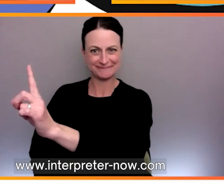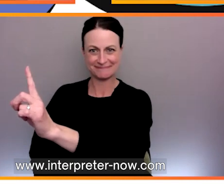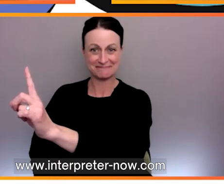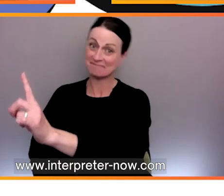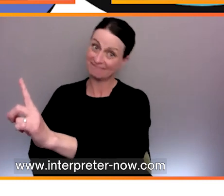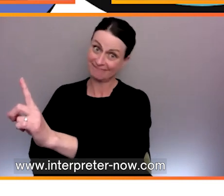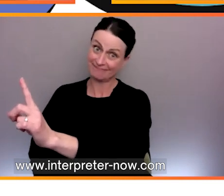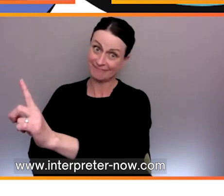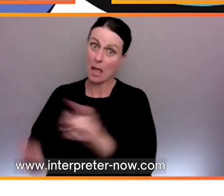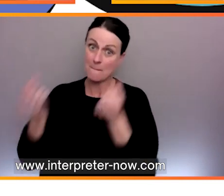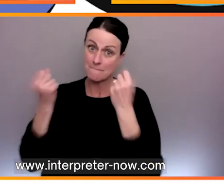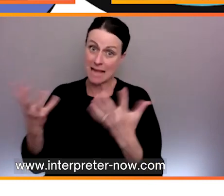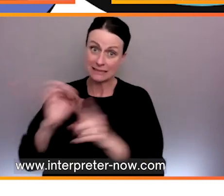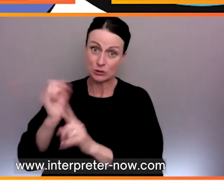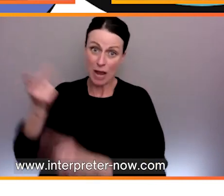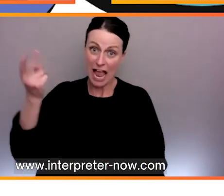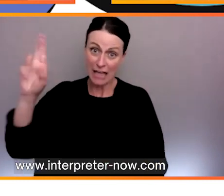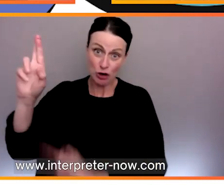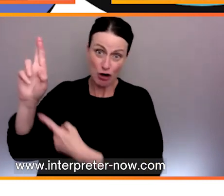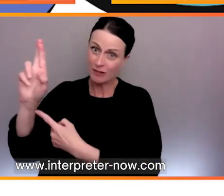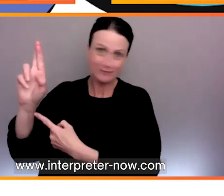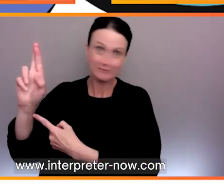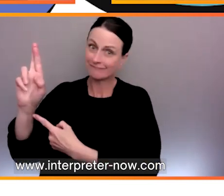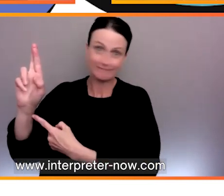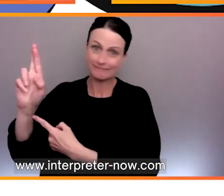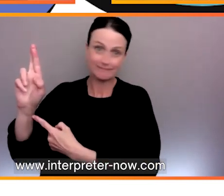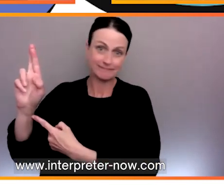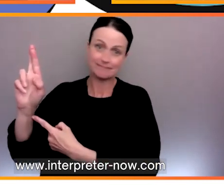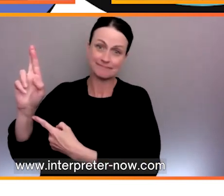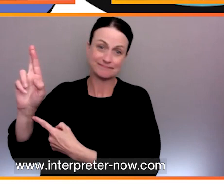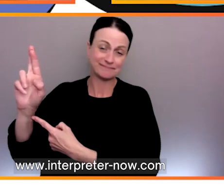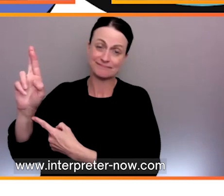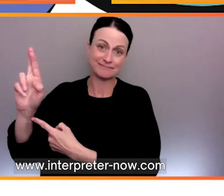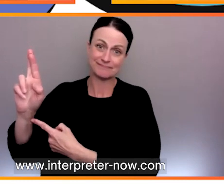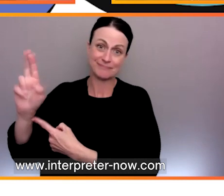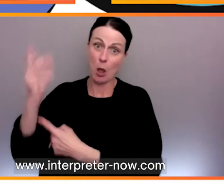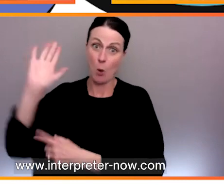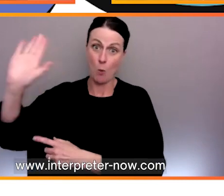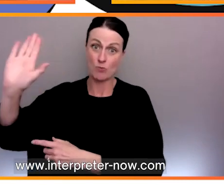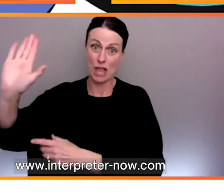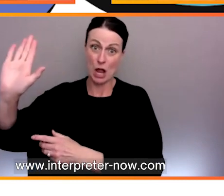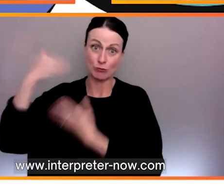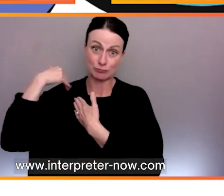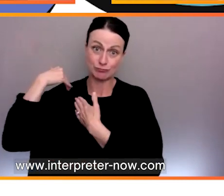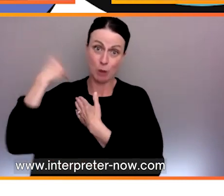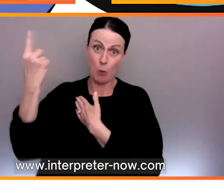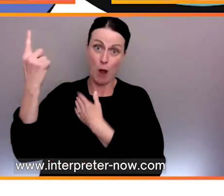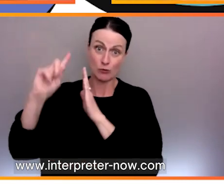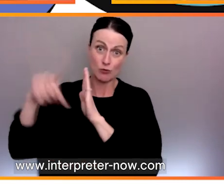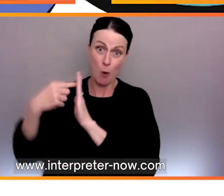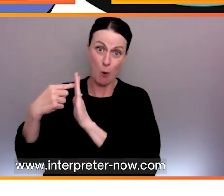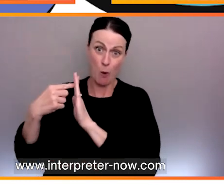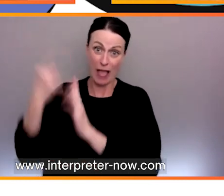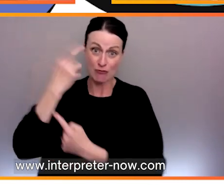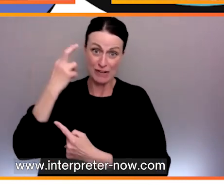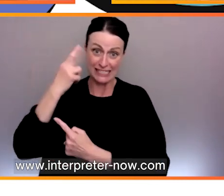role really, or their reason for being is the protection of the organization. And so some of that just